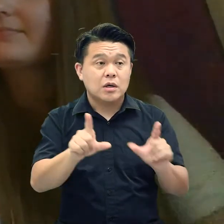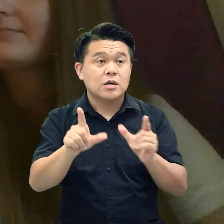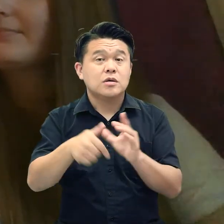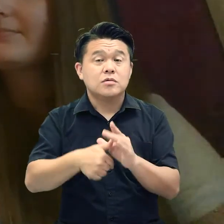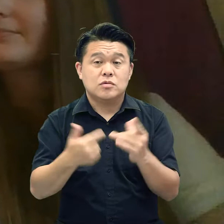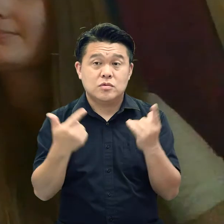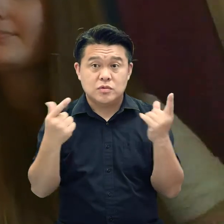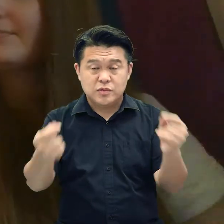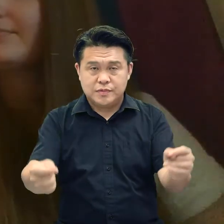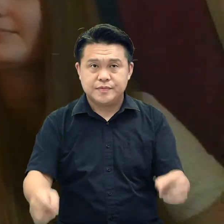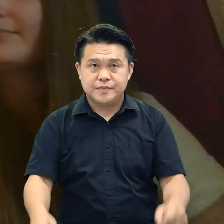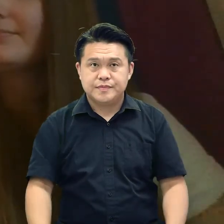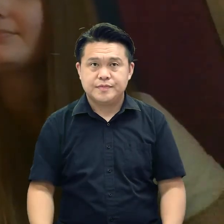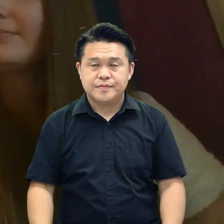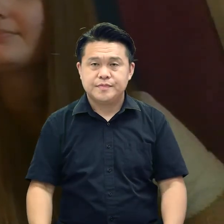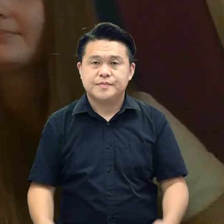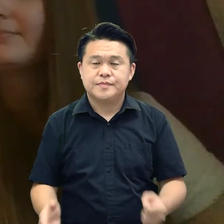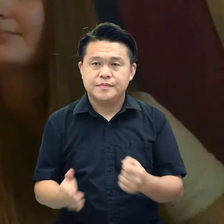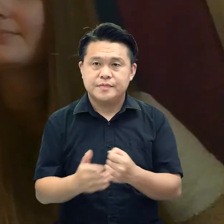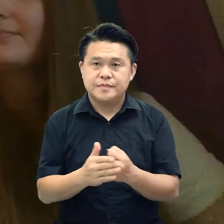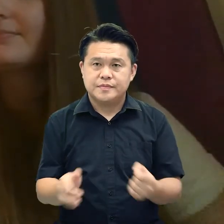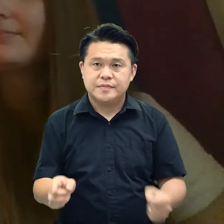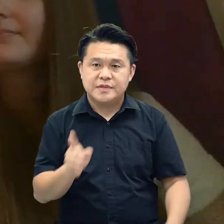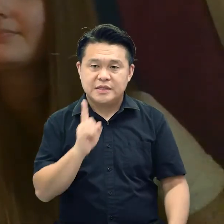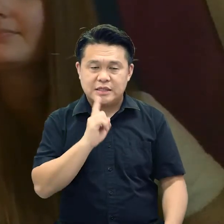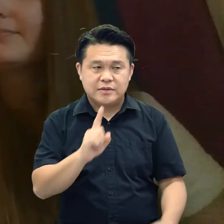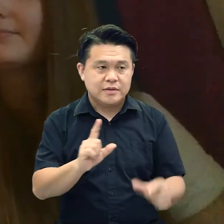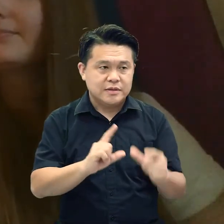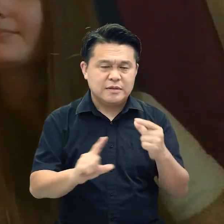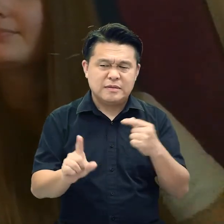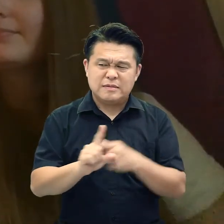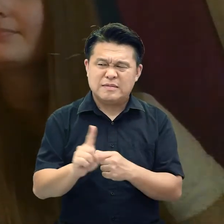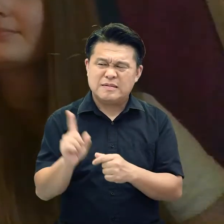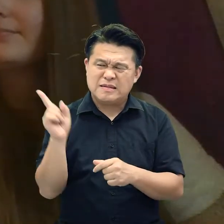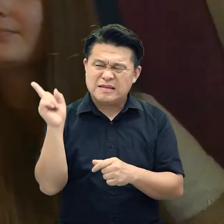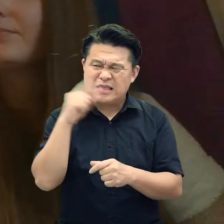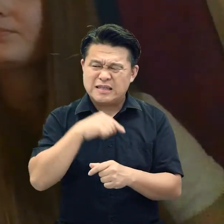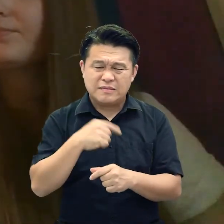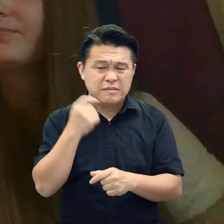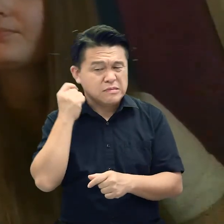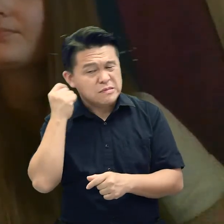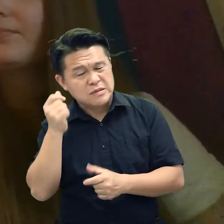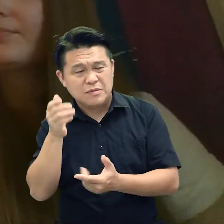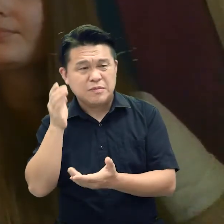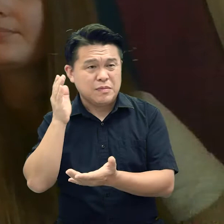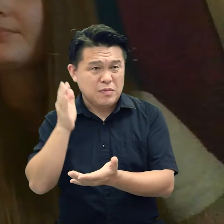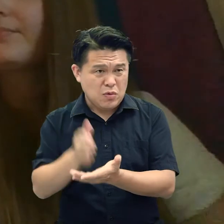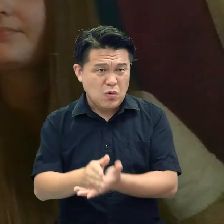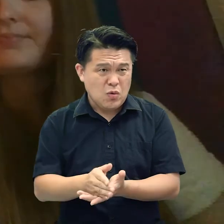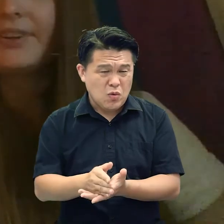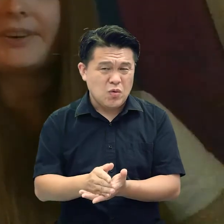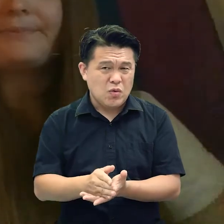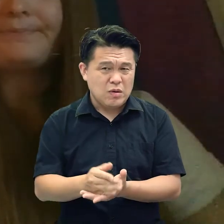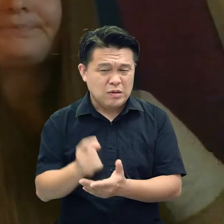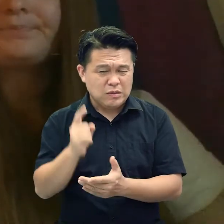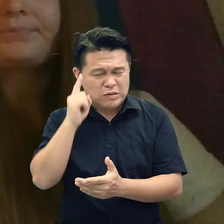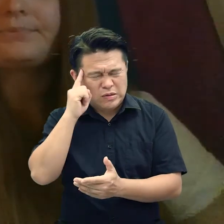I was living in Korea. So don't spend any more minute with that kind of